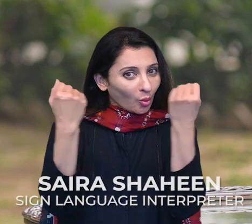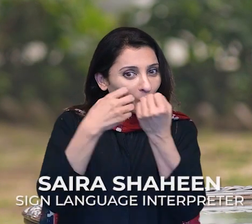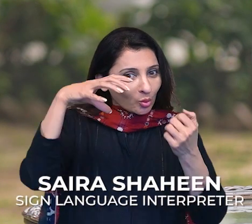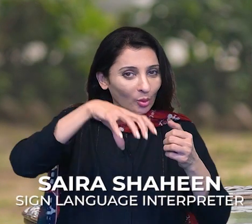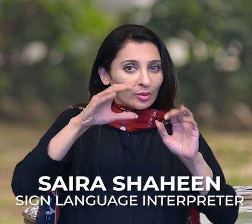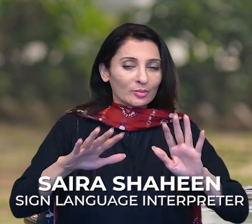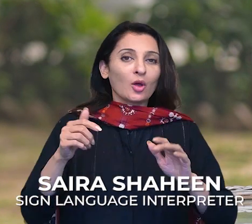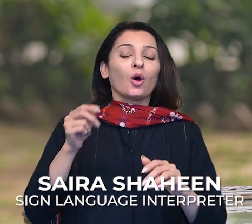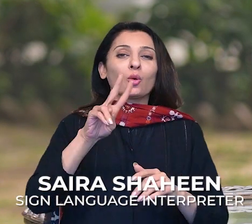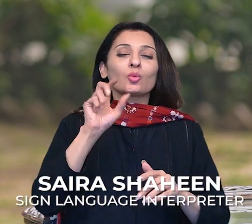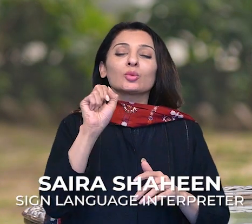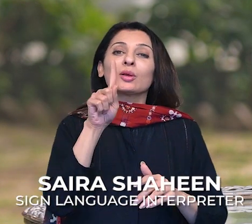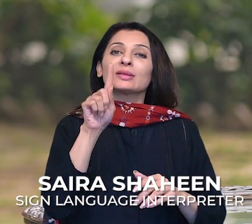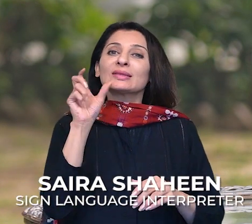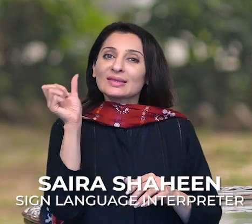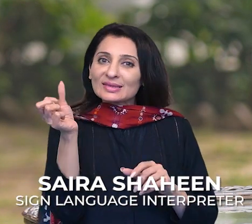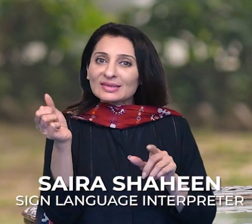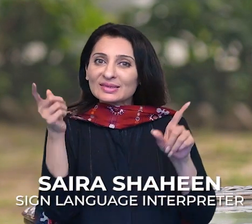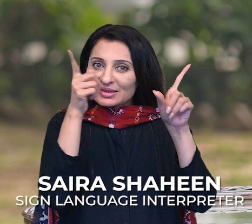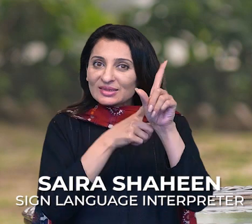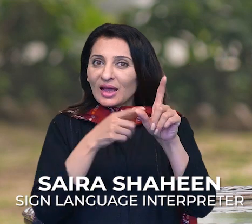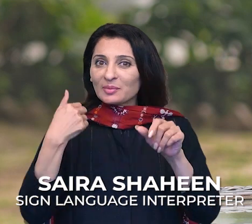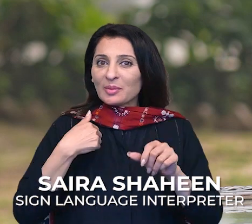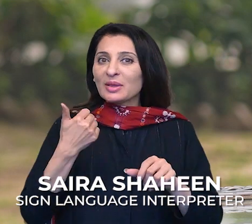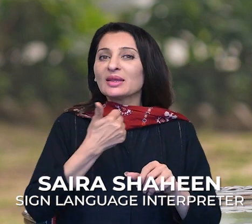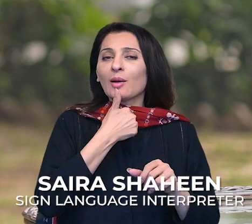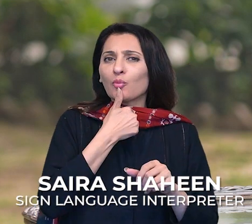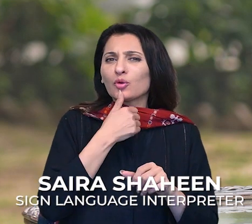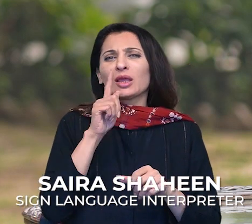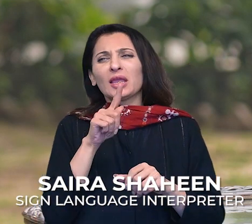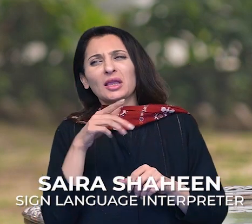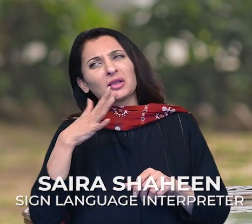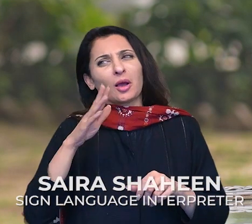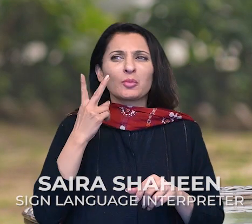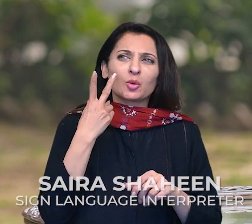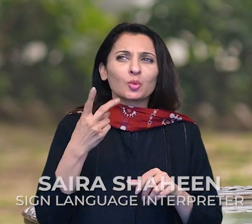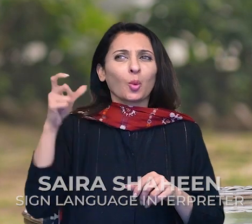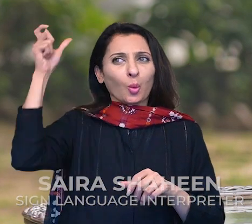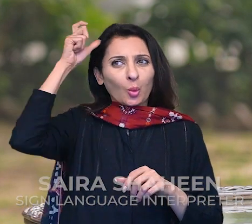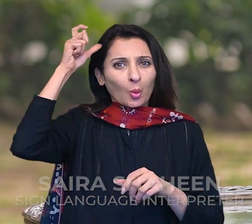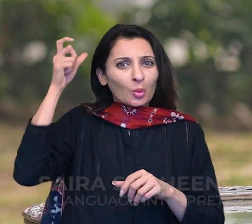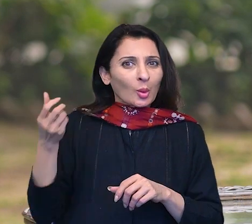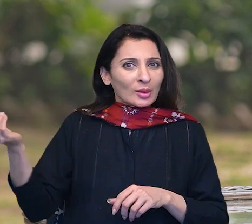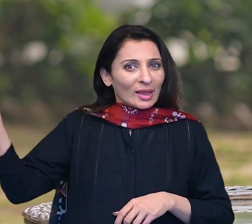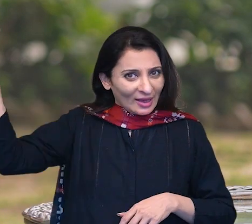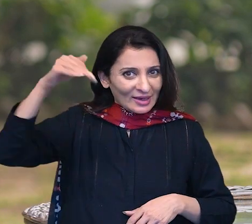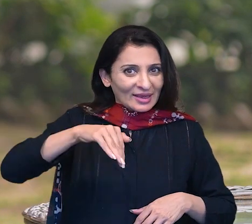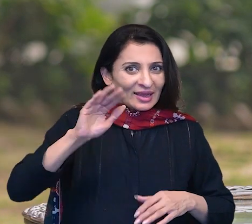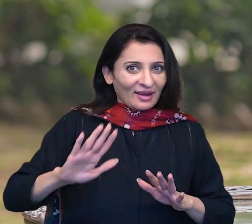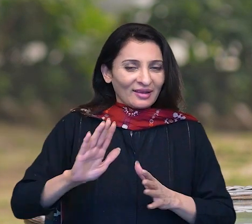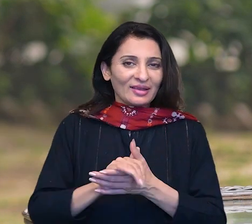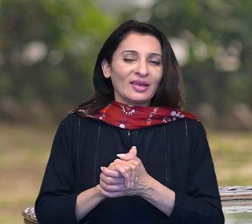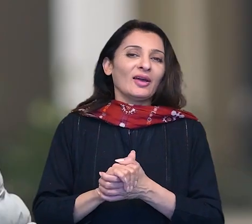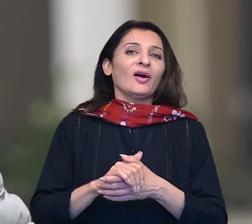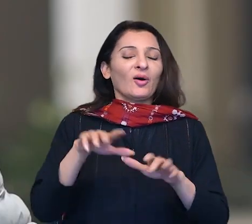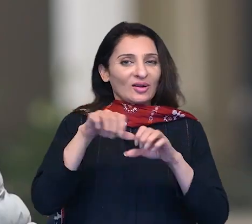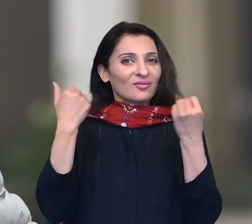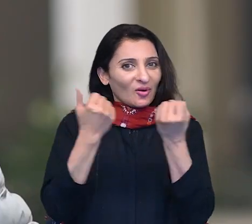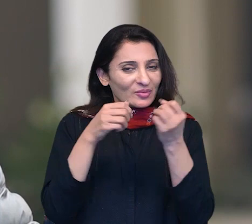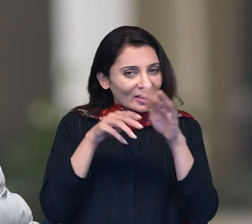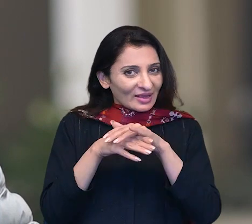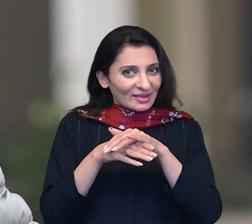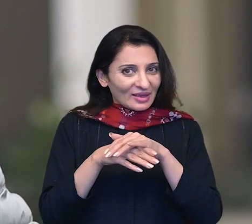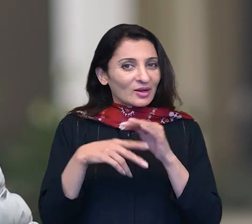in 2016, my father brought one or two animals, cross-bred